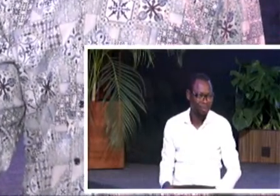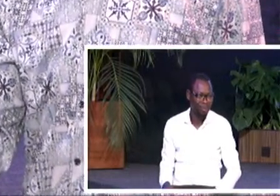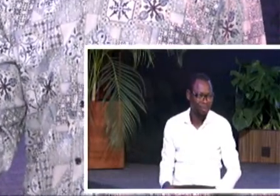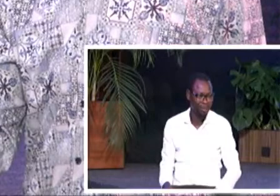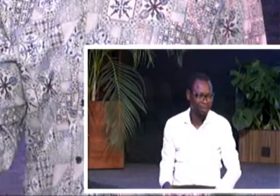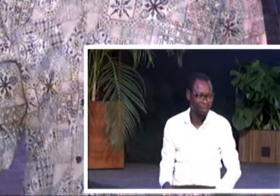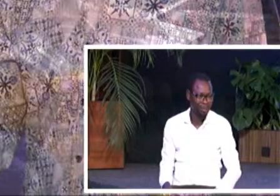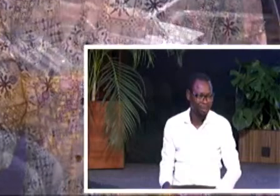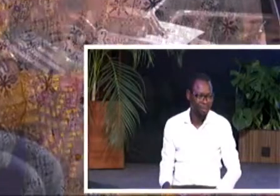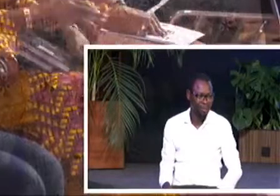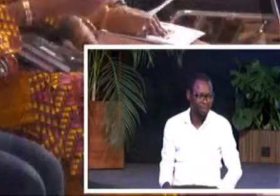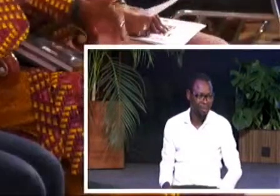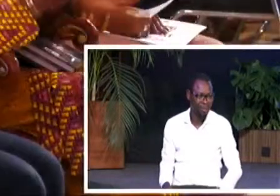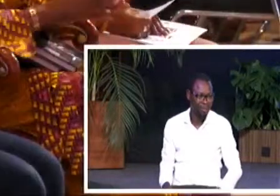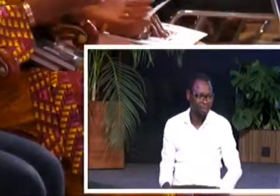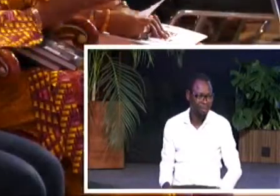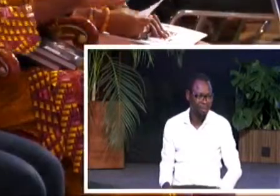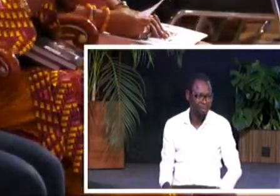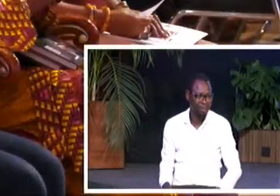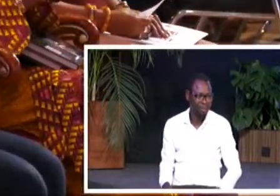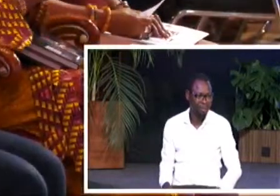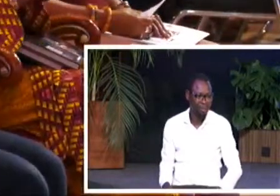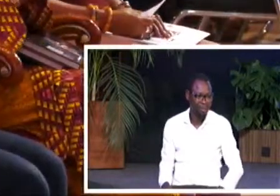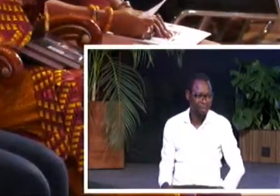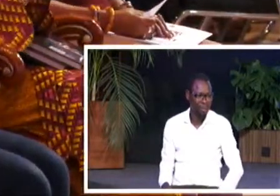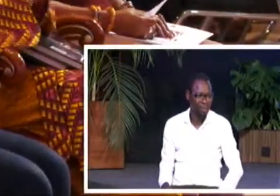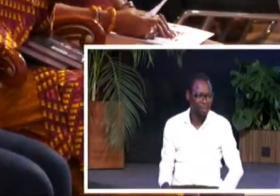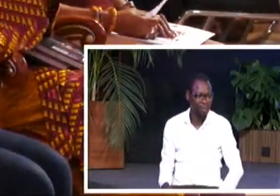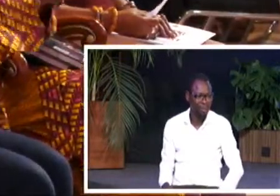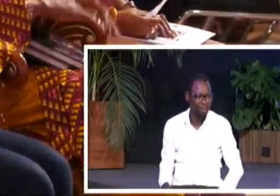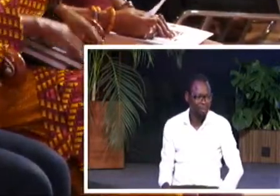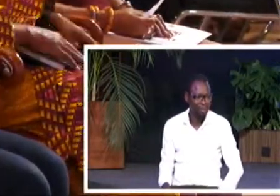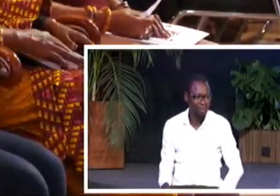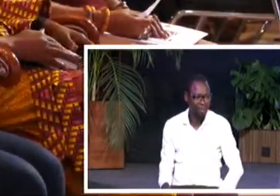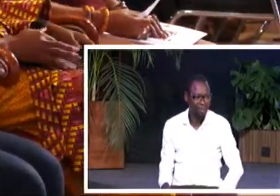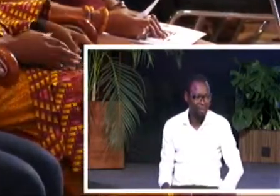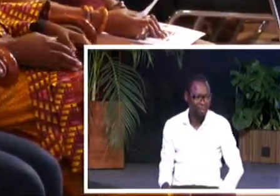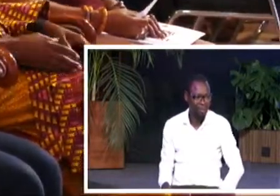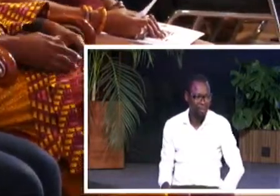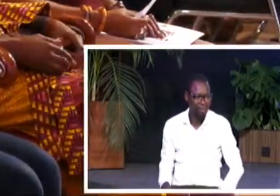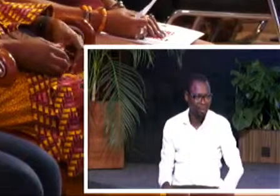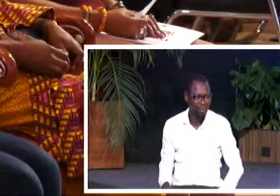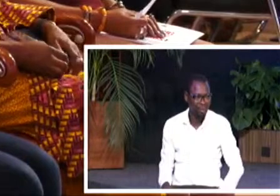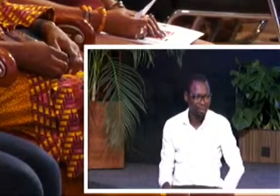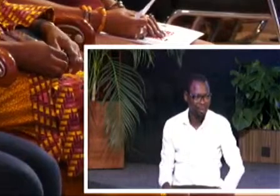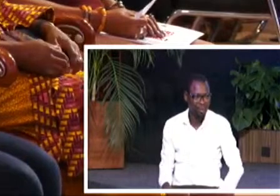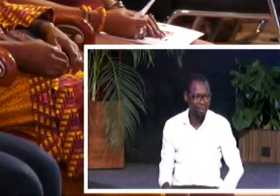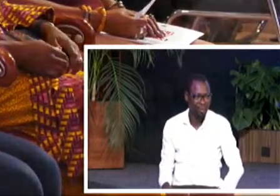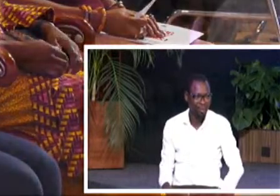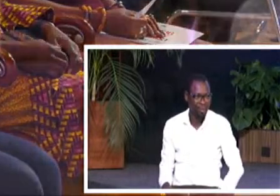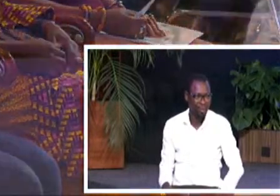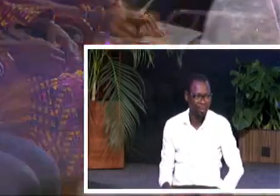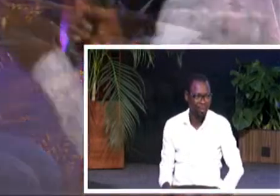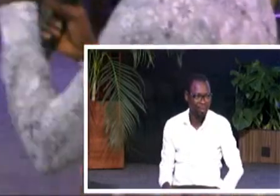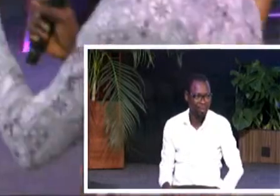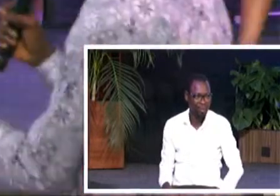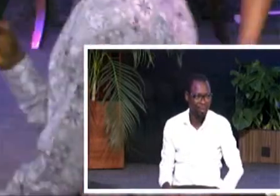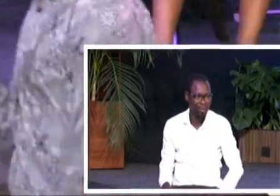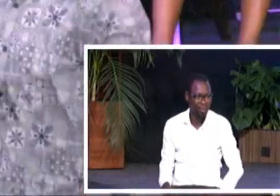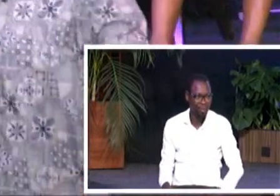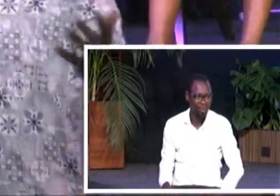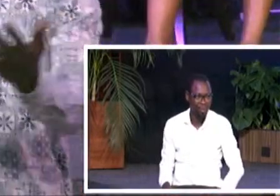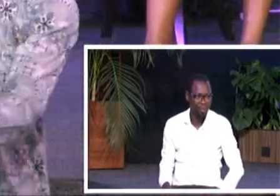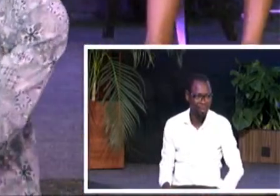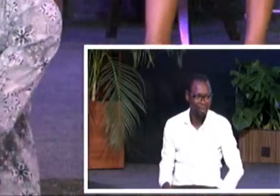From the business conference. All right, she said she'll be a big time corporate and she'll be an influencer. Rita, it's all